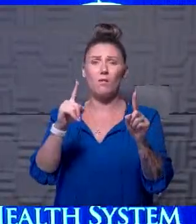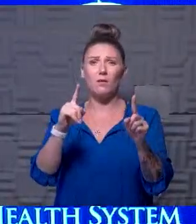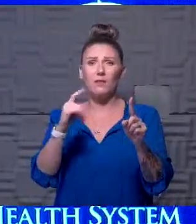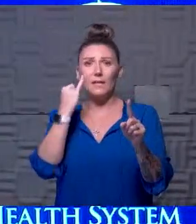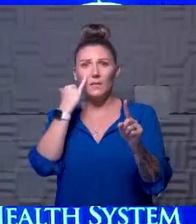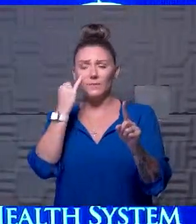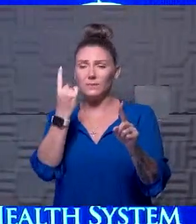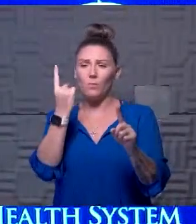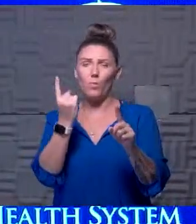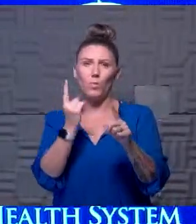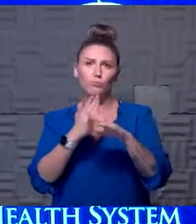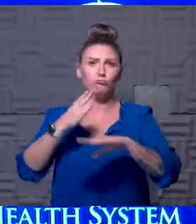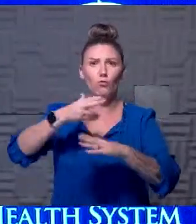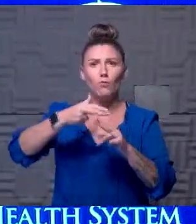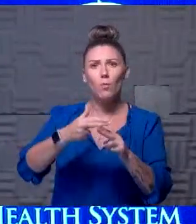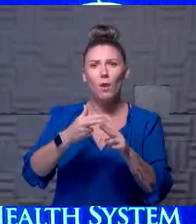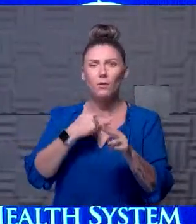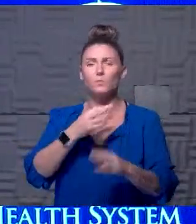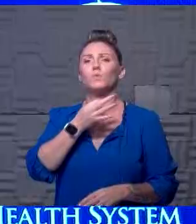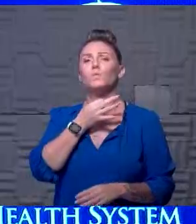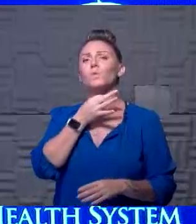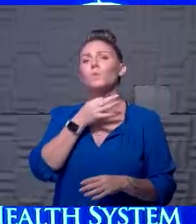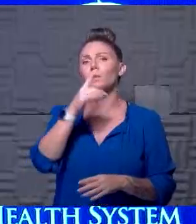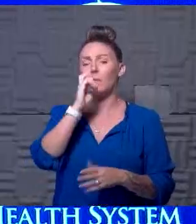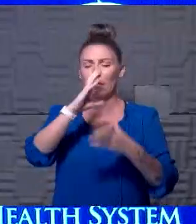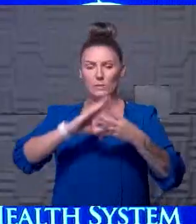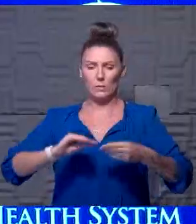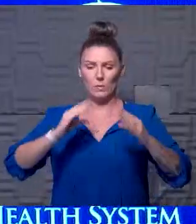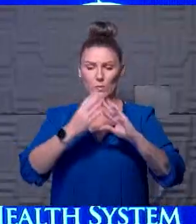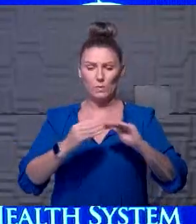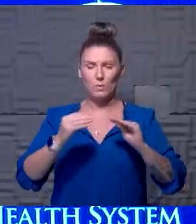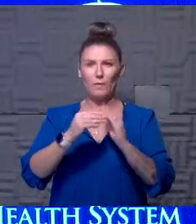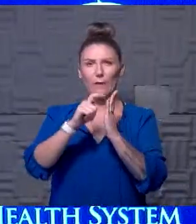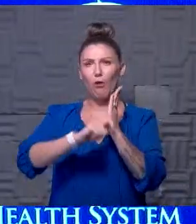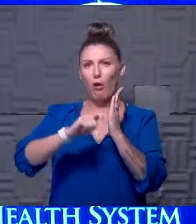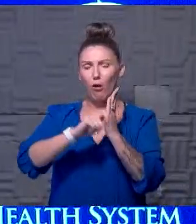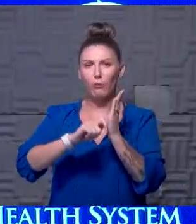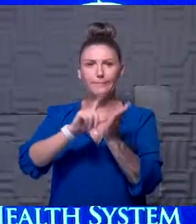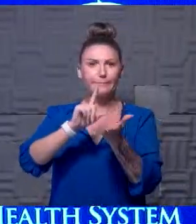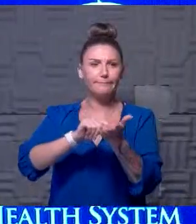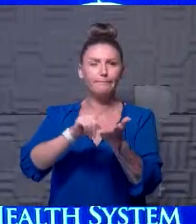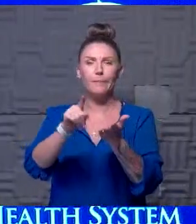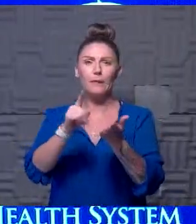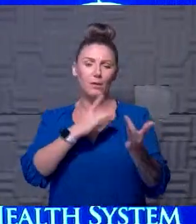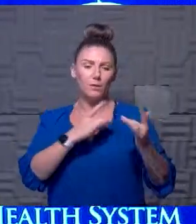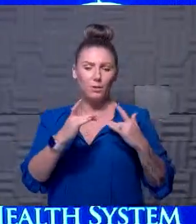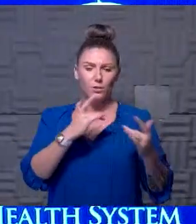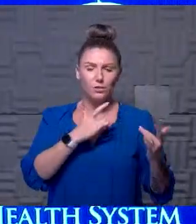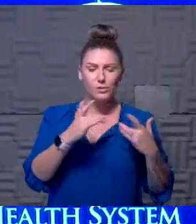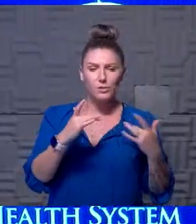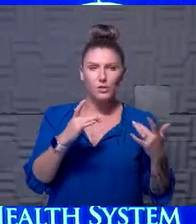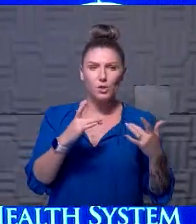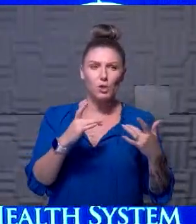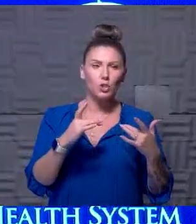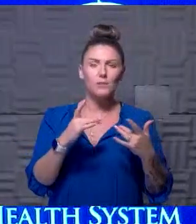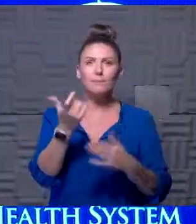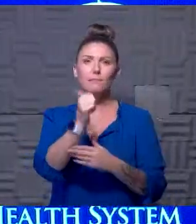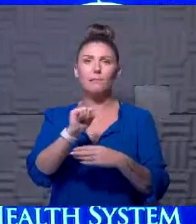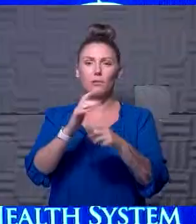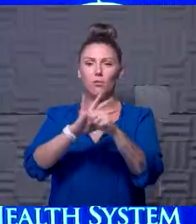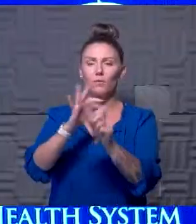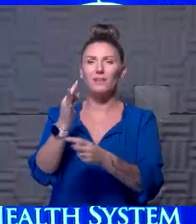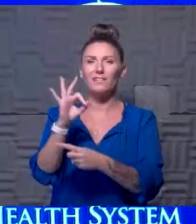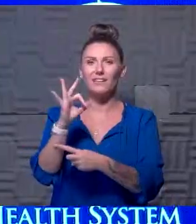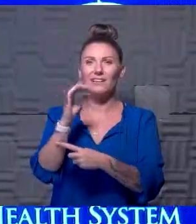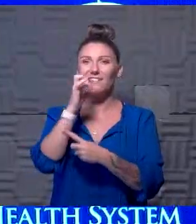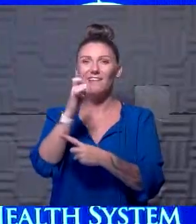be overweight. And I was curious about, because the story is about, or the article was about, how there are some concerns that any COVID-19 vaccine will